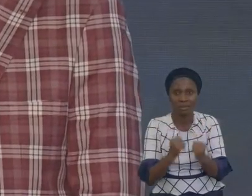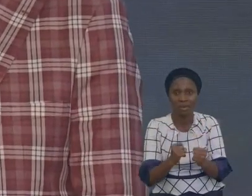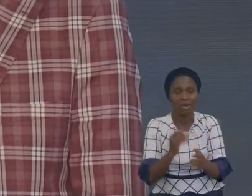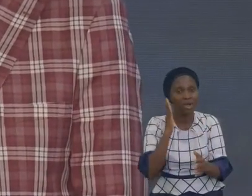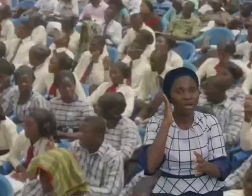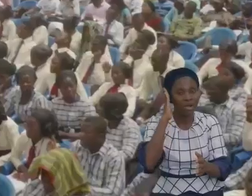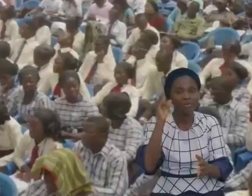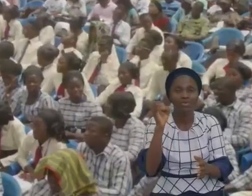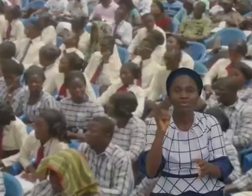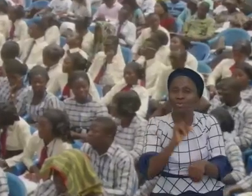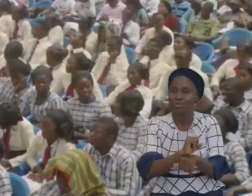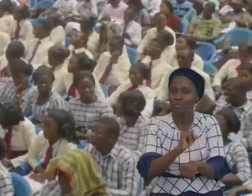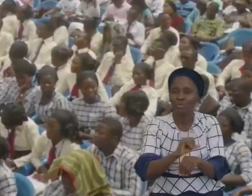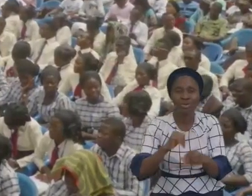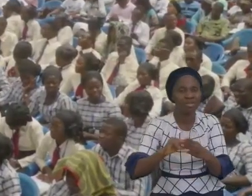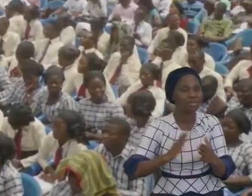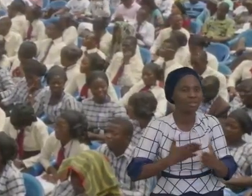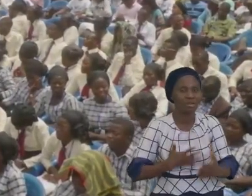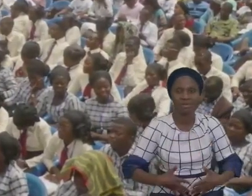higher.